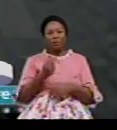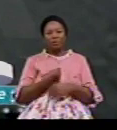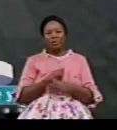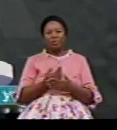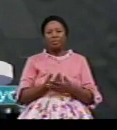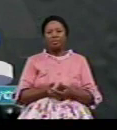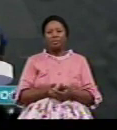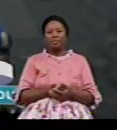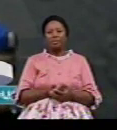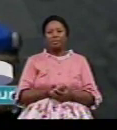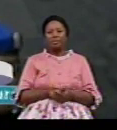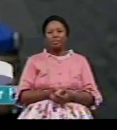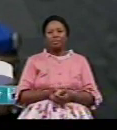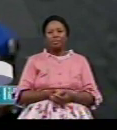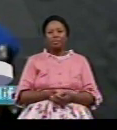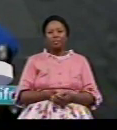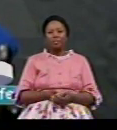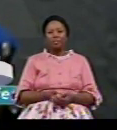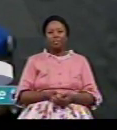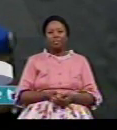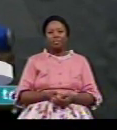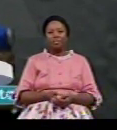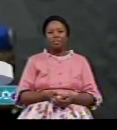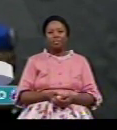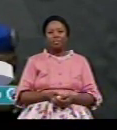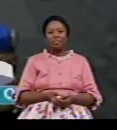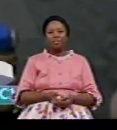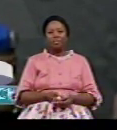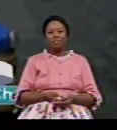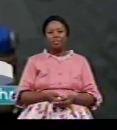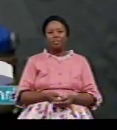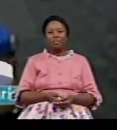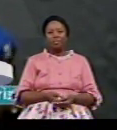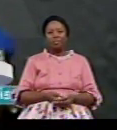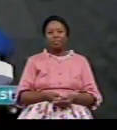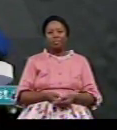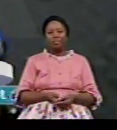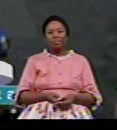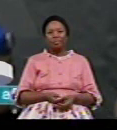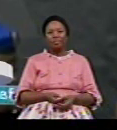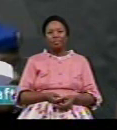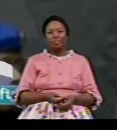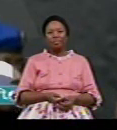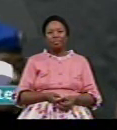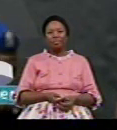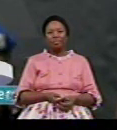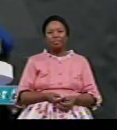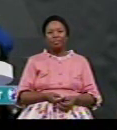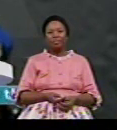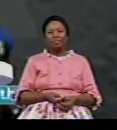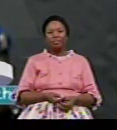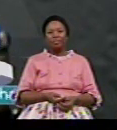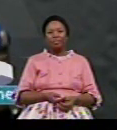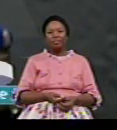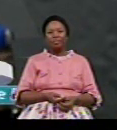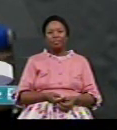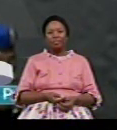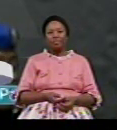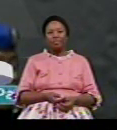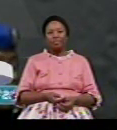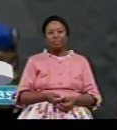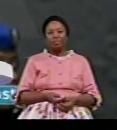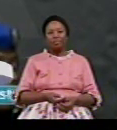And let's remember all those of us who are giving our lives to the Lord on Thursday,